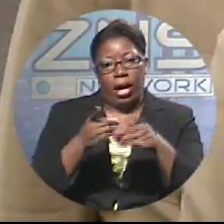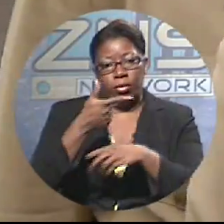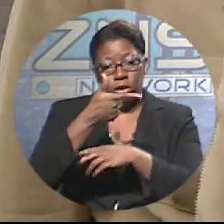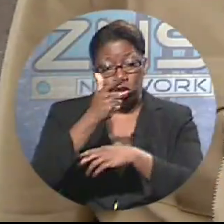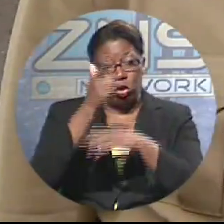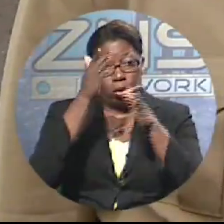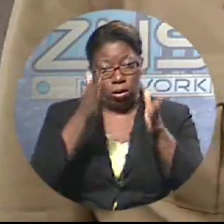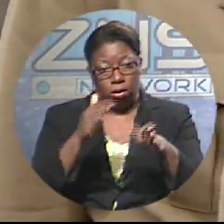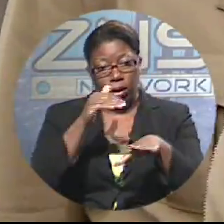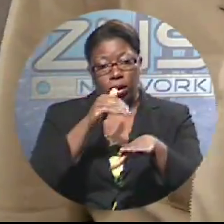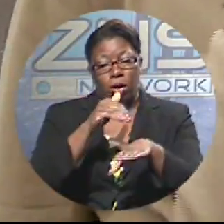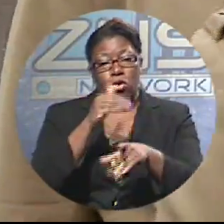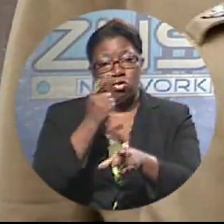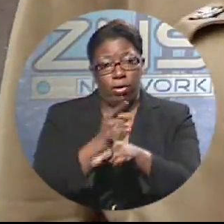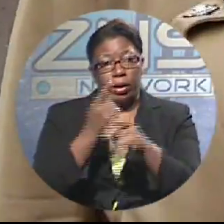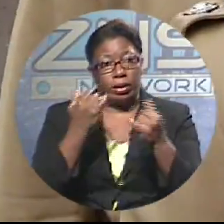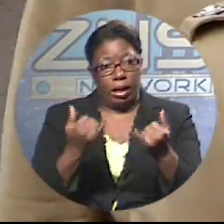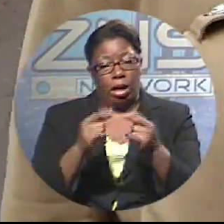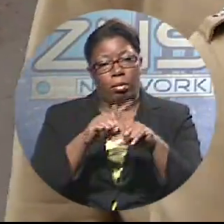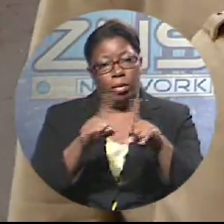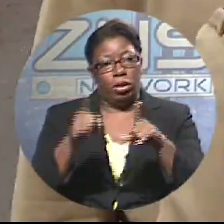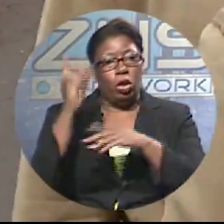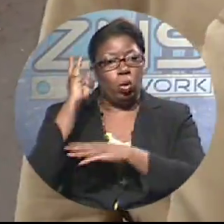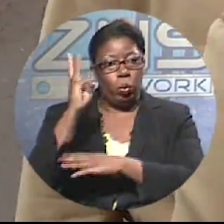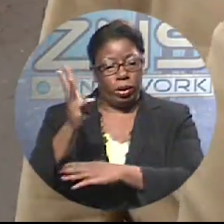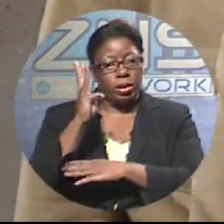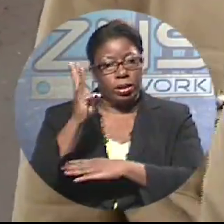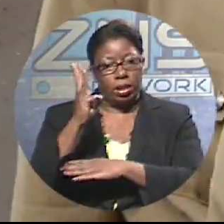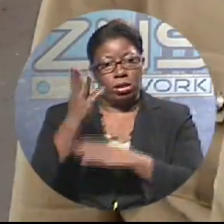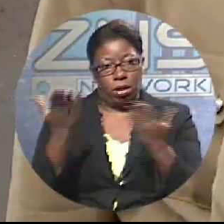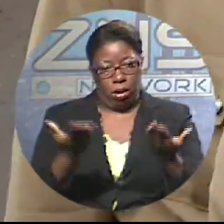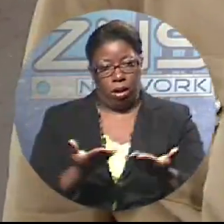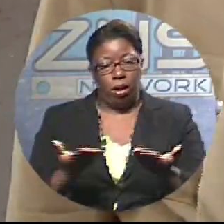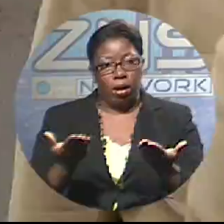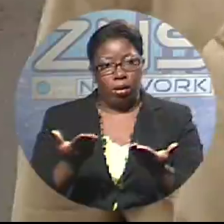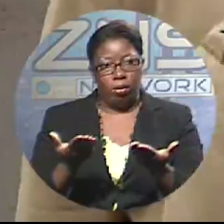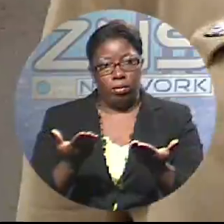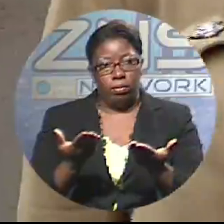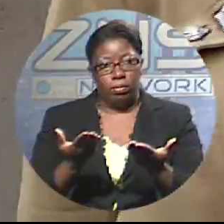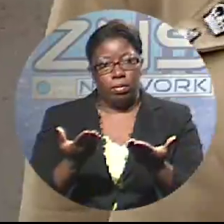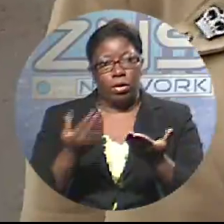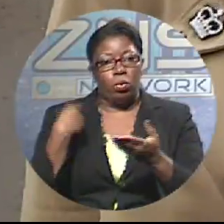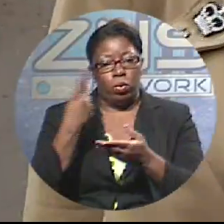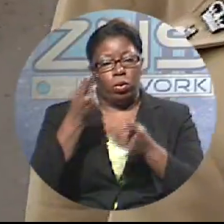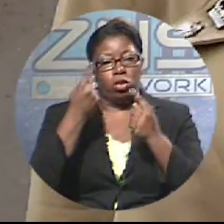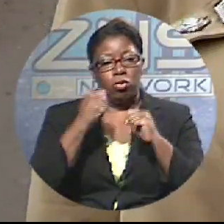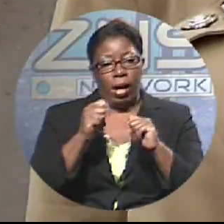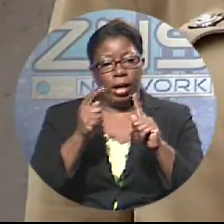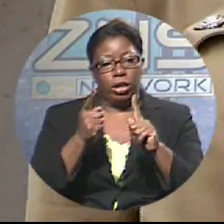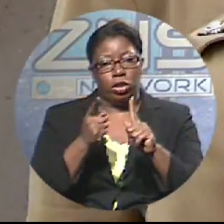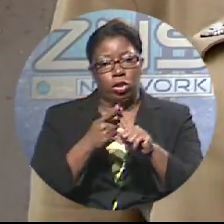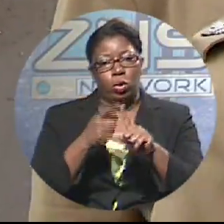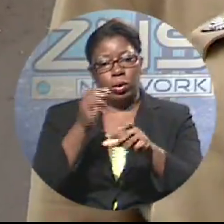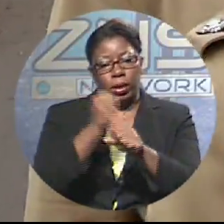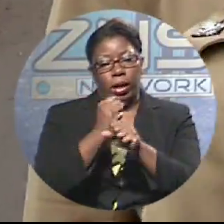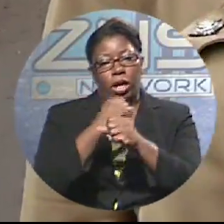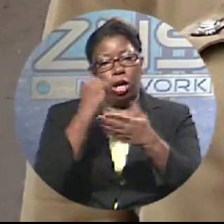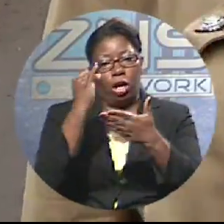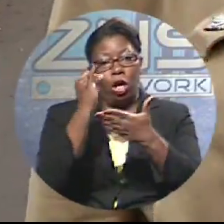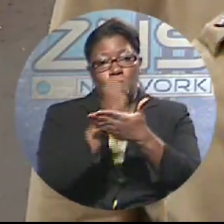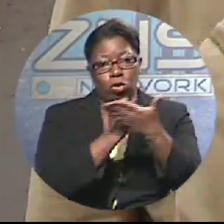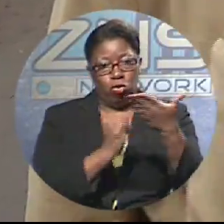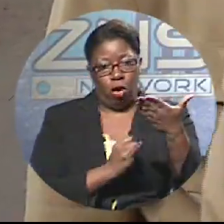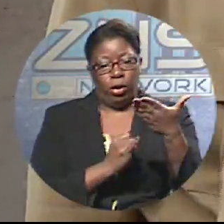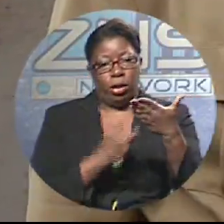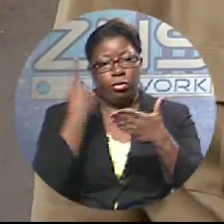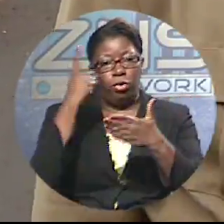the witnesses who are here at the time, and we will try to provide a sketch for the members of the